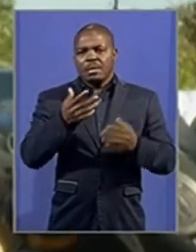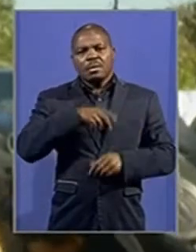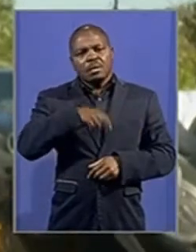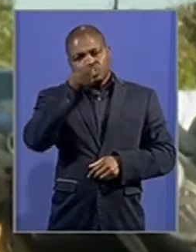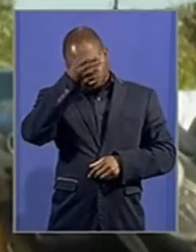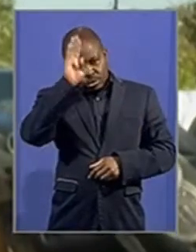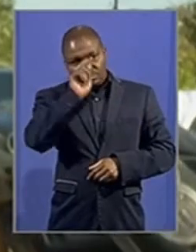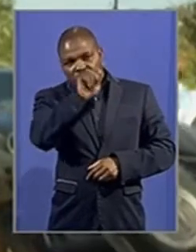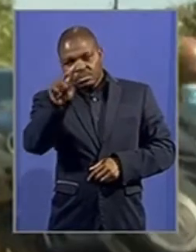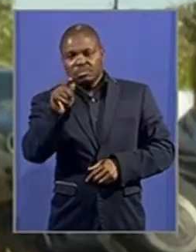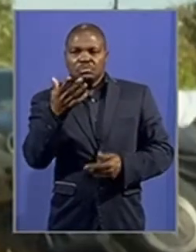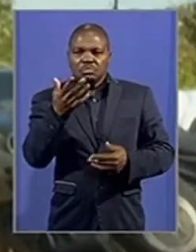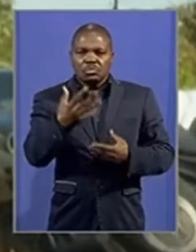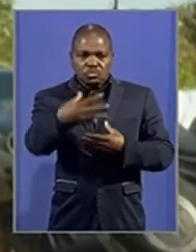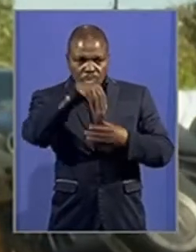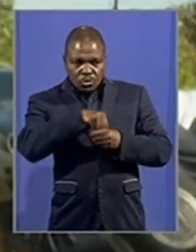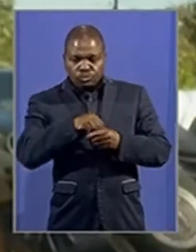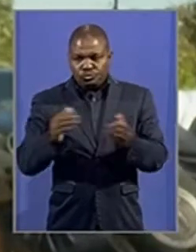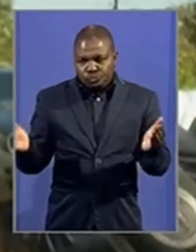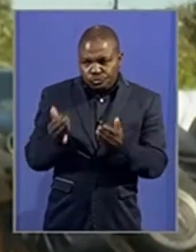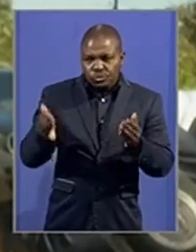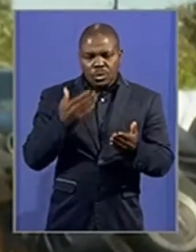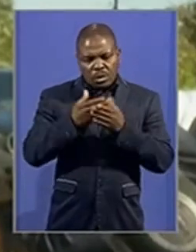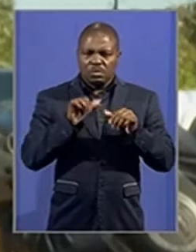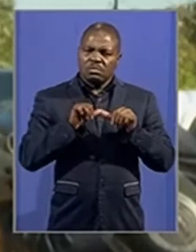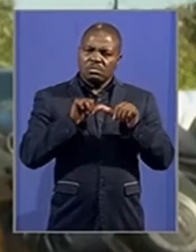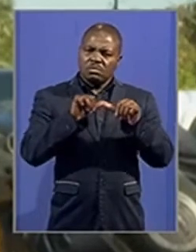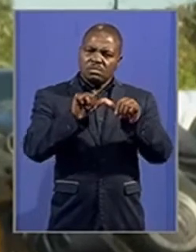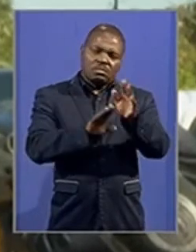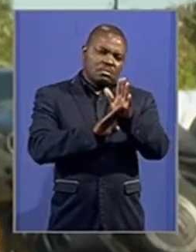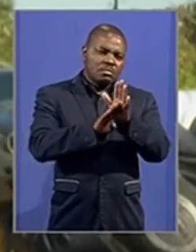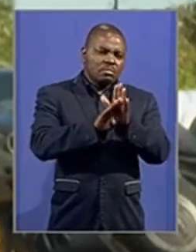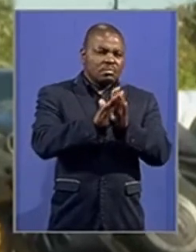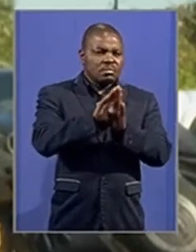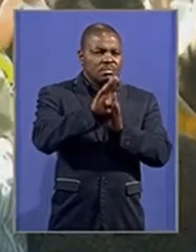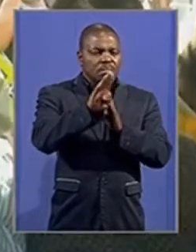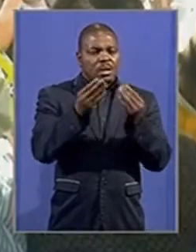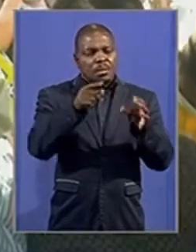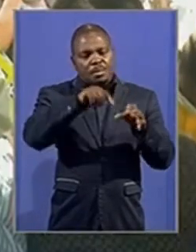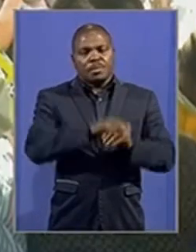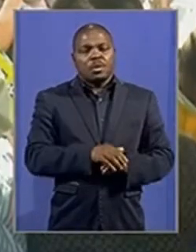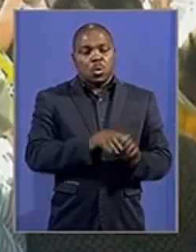indunas, we can go a long way in trying to improve the numbers.